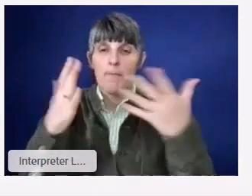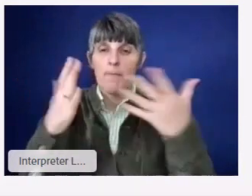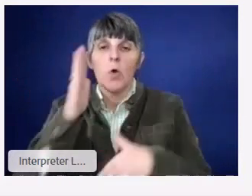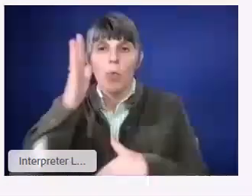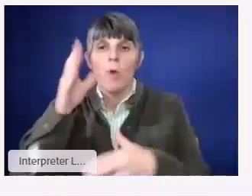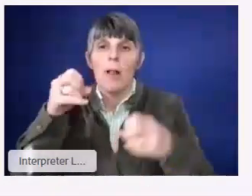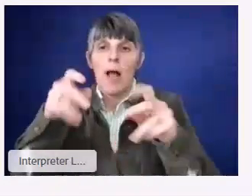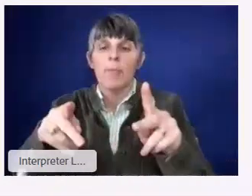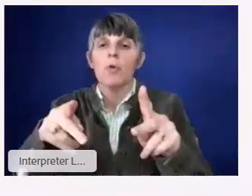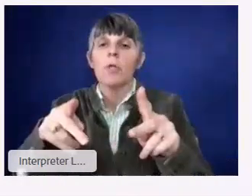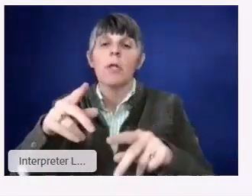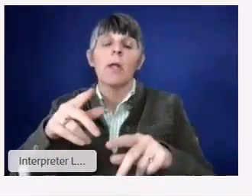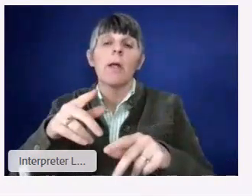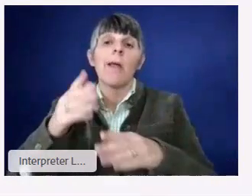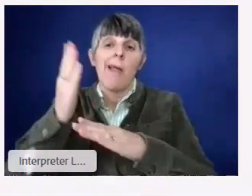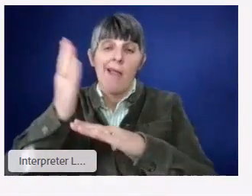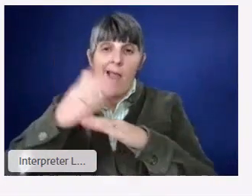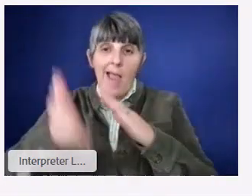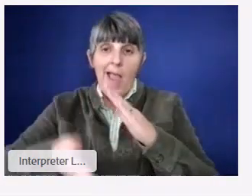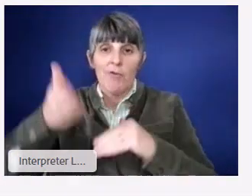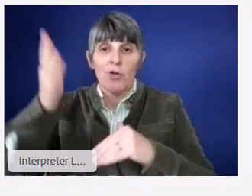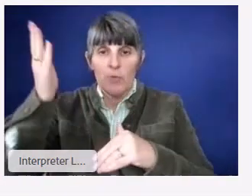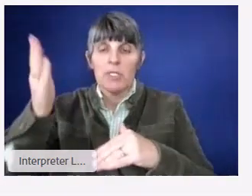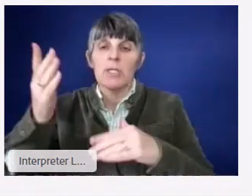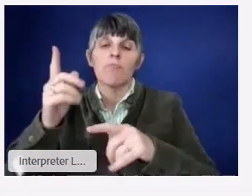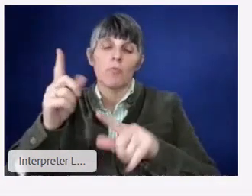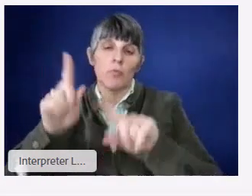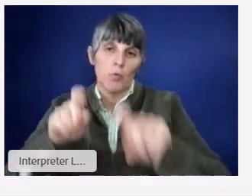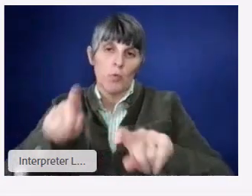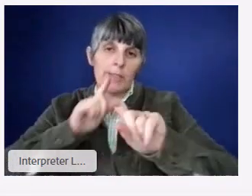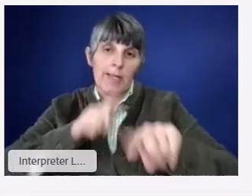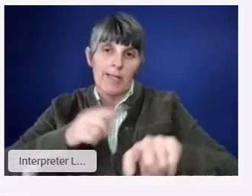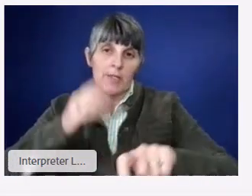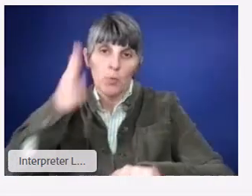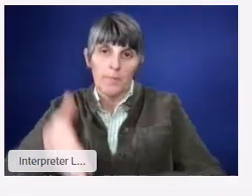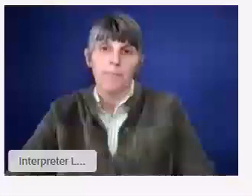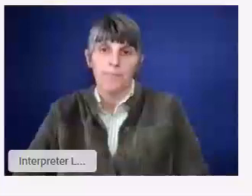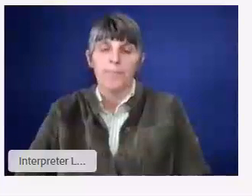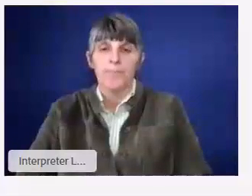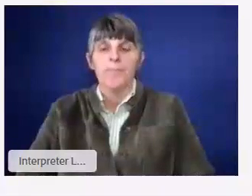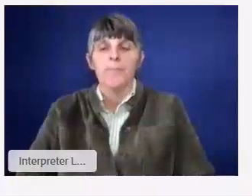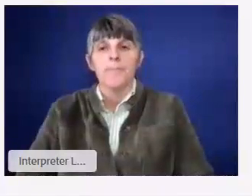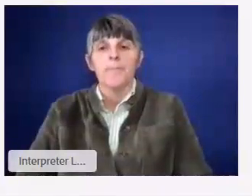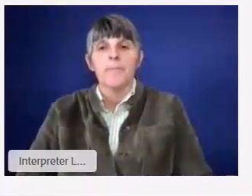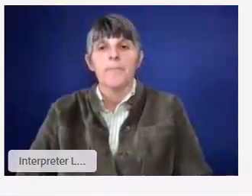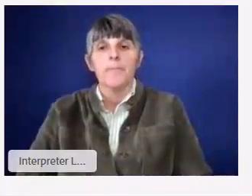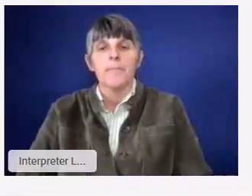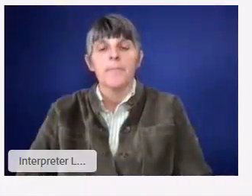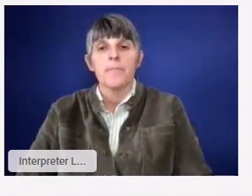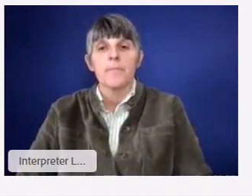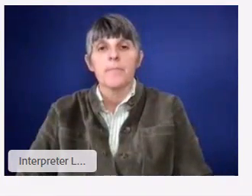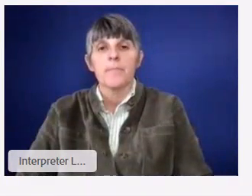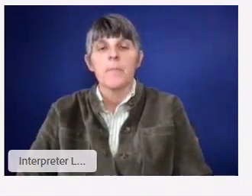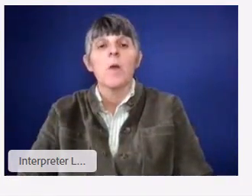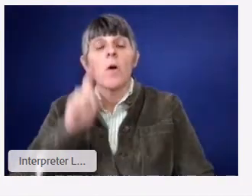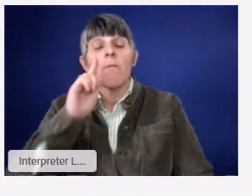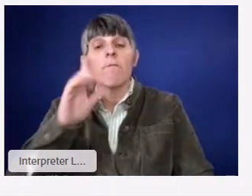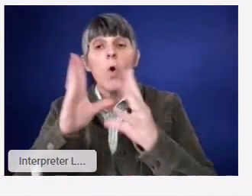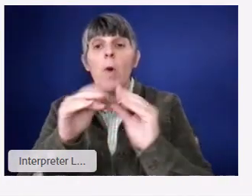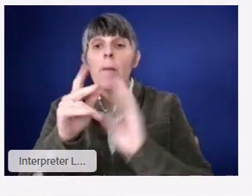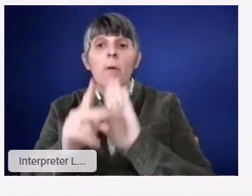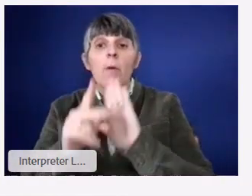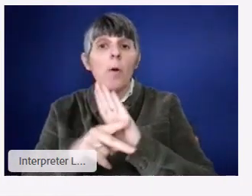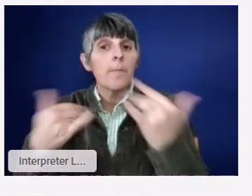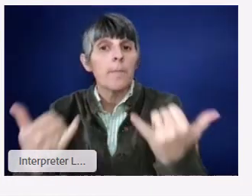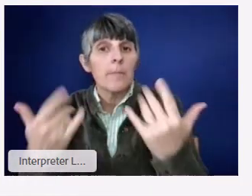opportunity for Q&A at the end of today's presentation portion. So for the webinar protocol today, just a